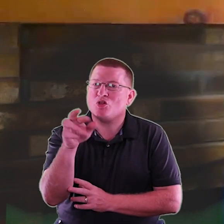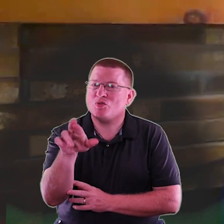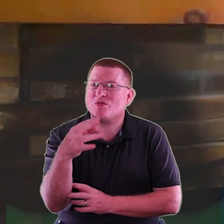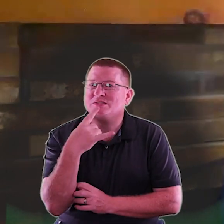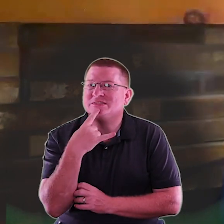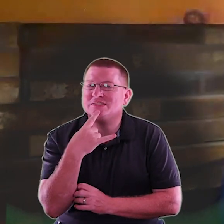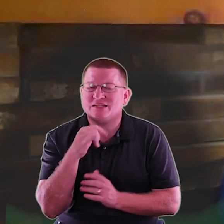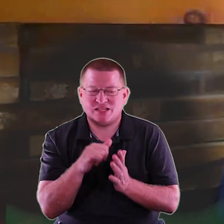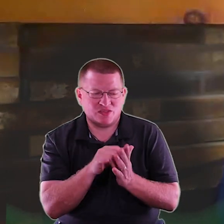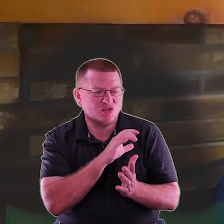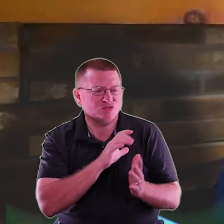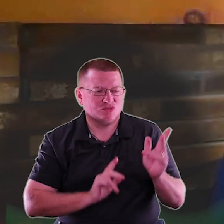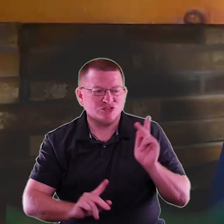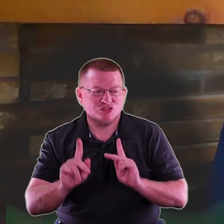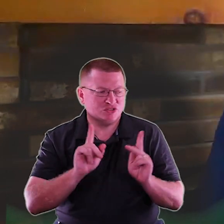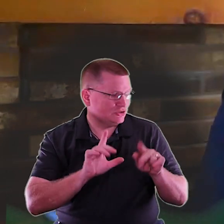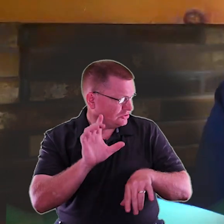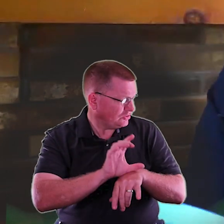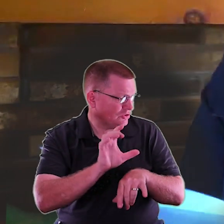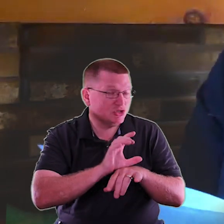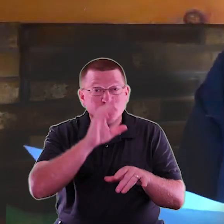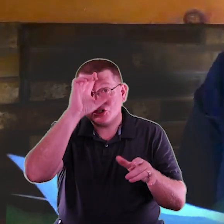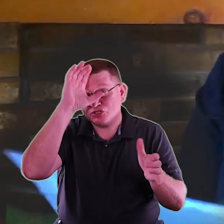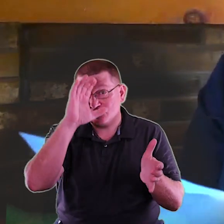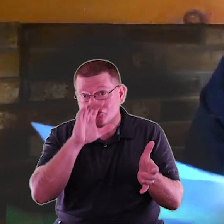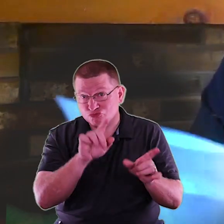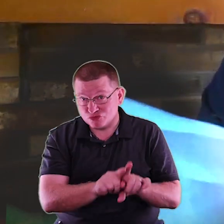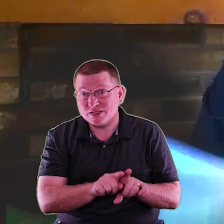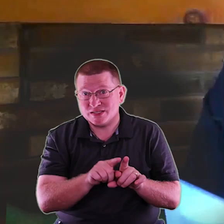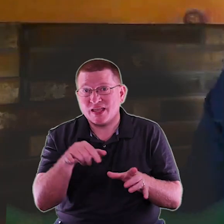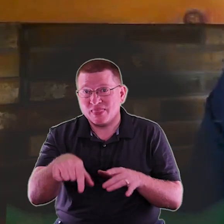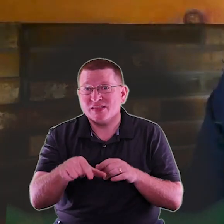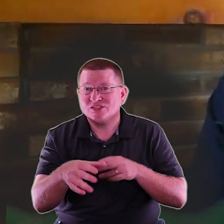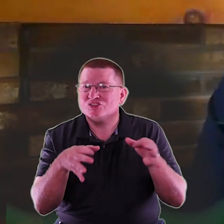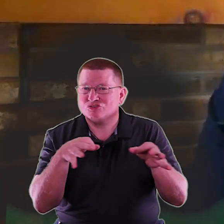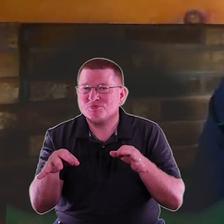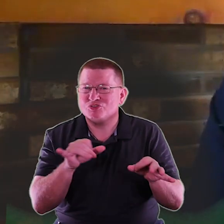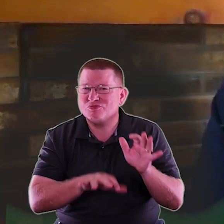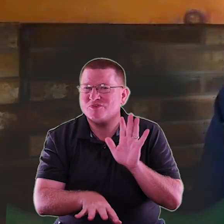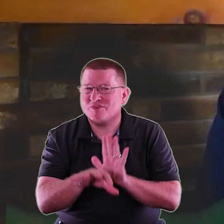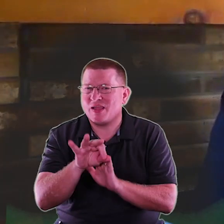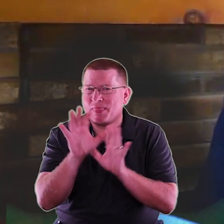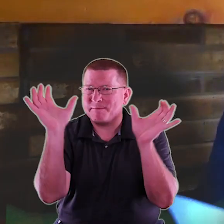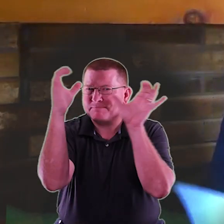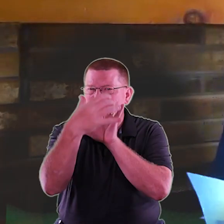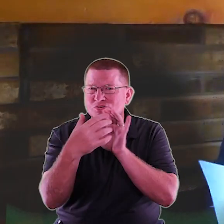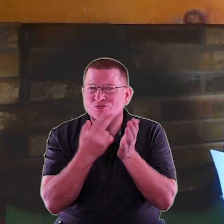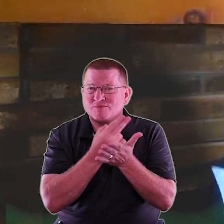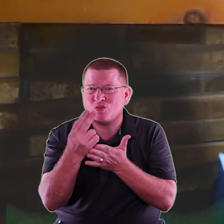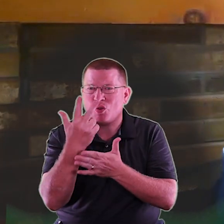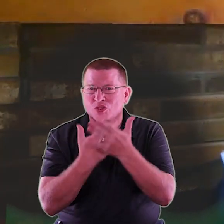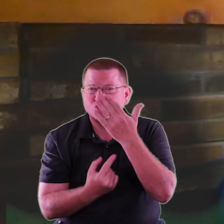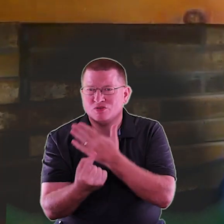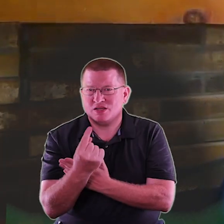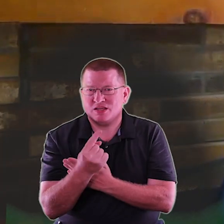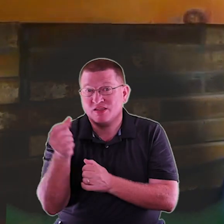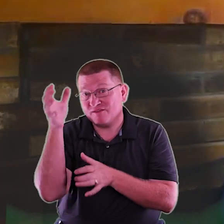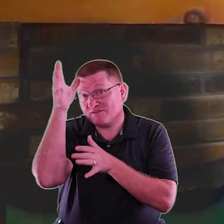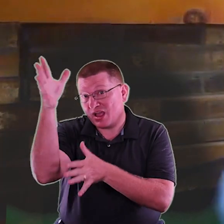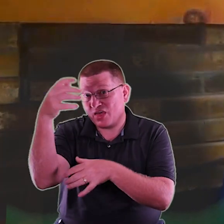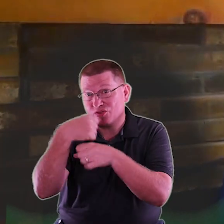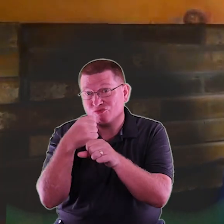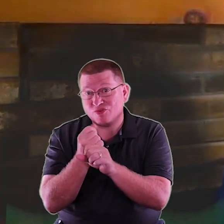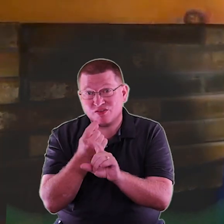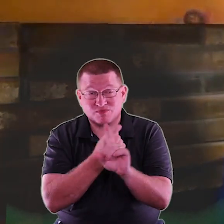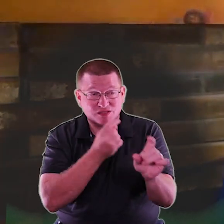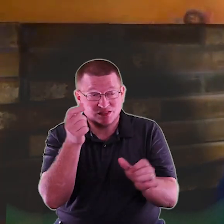church agrees that in this description, there is indicated the mystery of the Holy Trinity. Father created through the